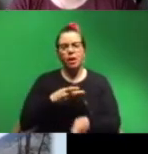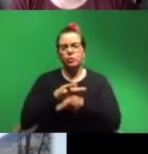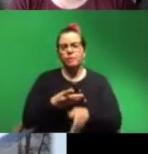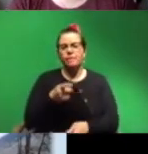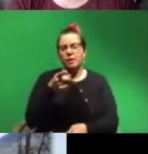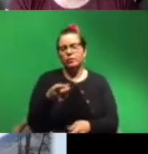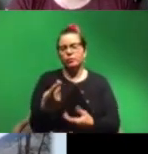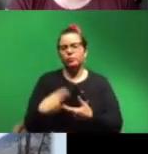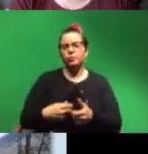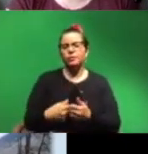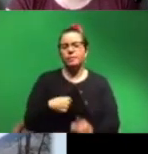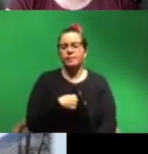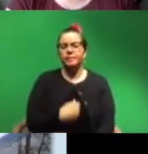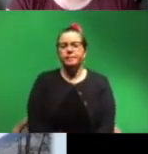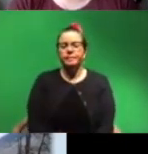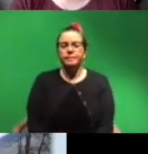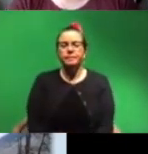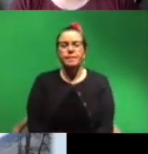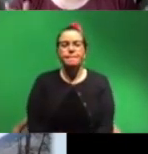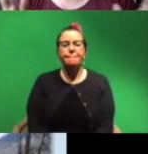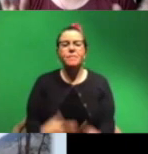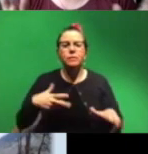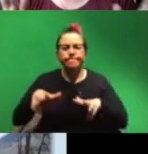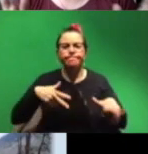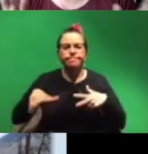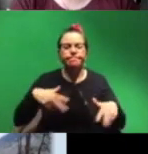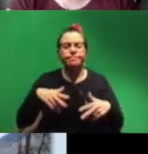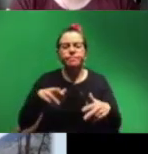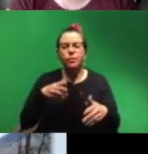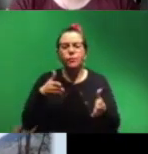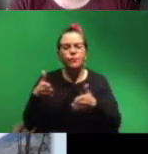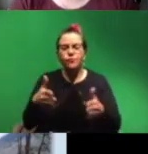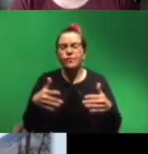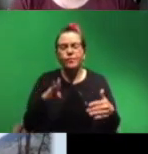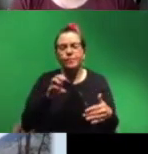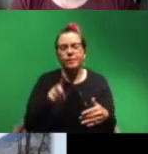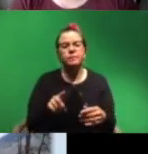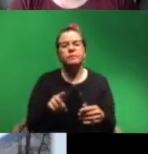me as well. And yeah, we kind of track up these little riverbeds and stuff, or there'd be